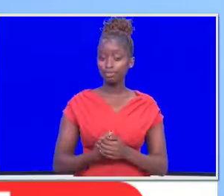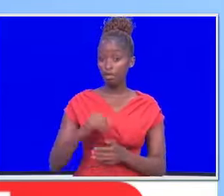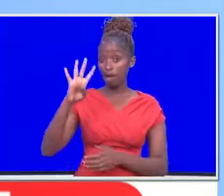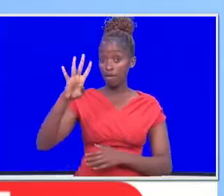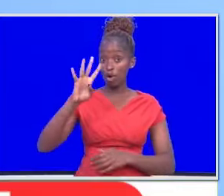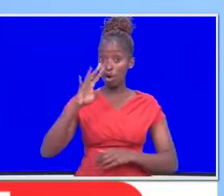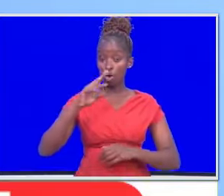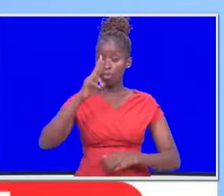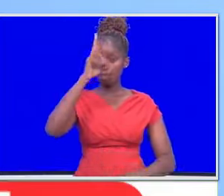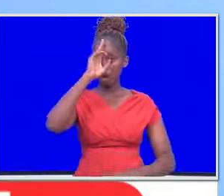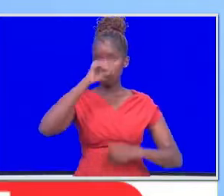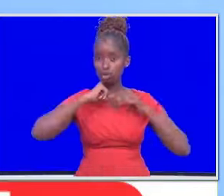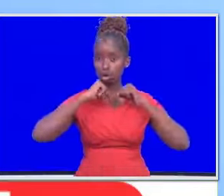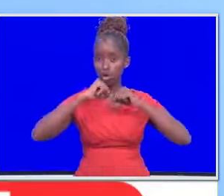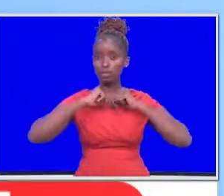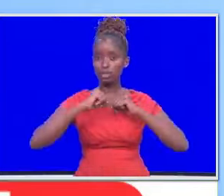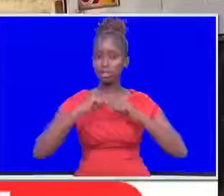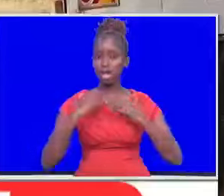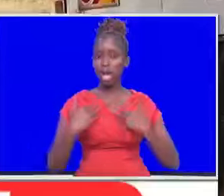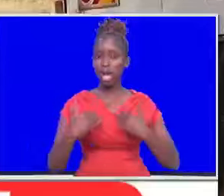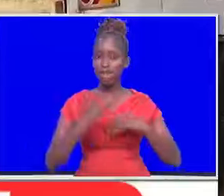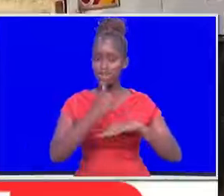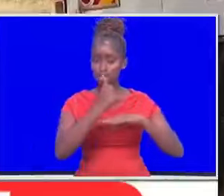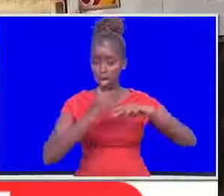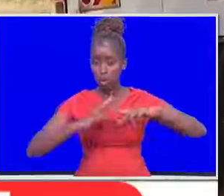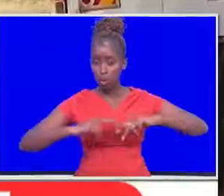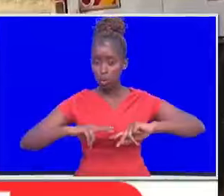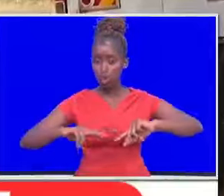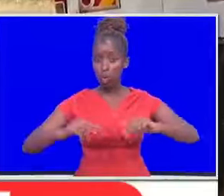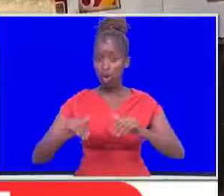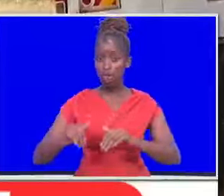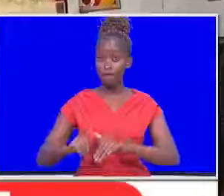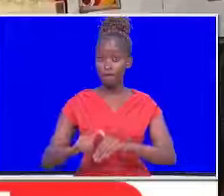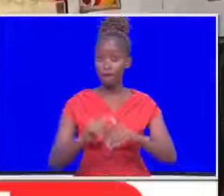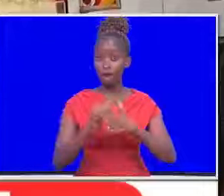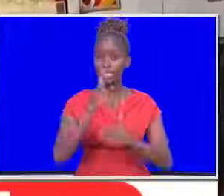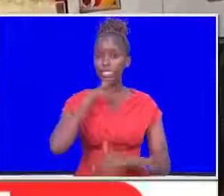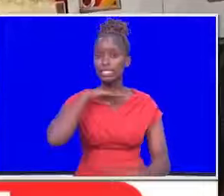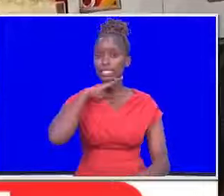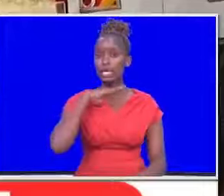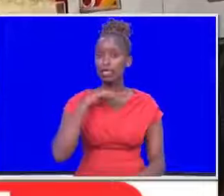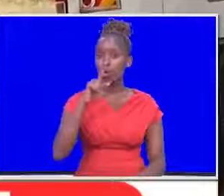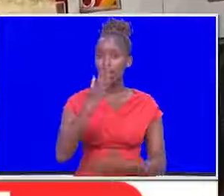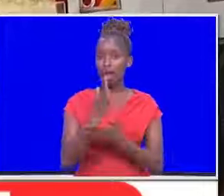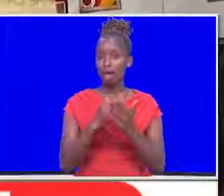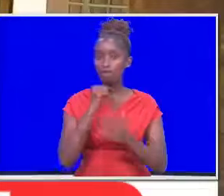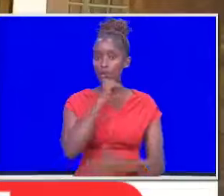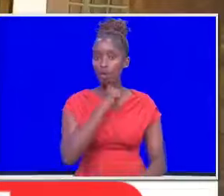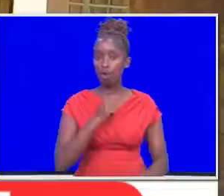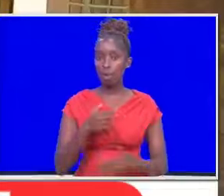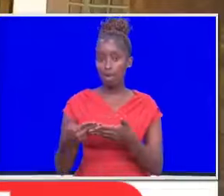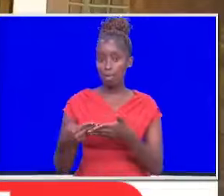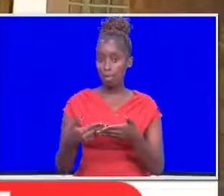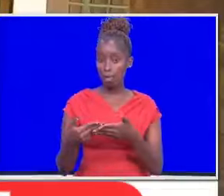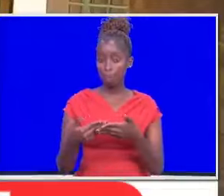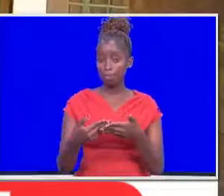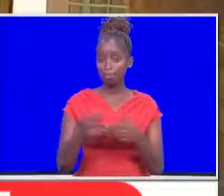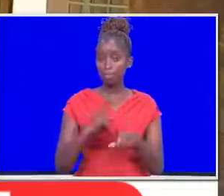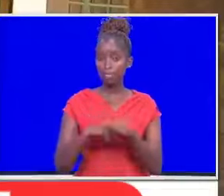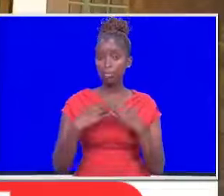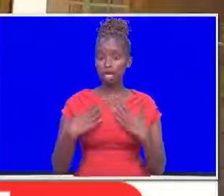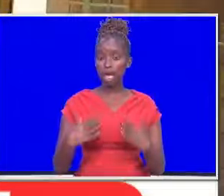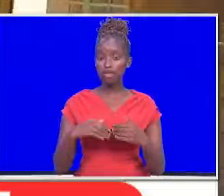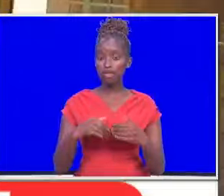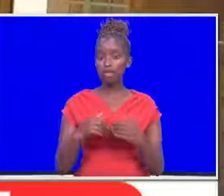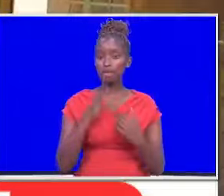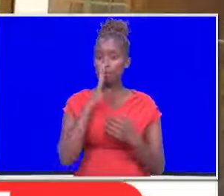in Makueni County are under investigation following the tragic demise of a 1.5-year-old baby while in their custody